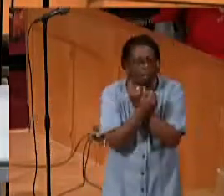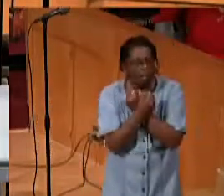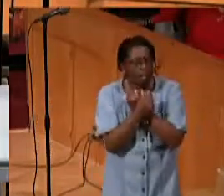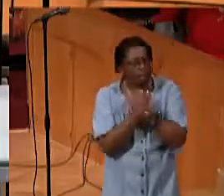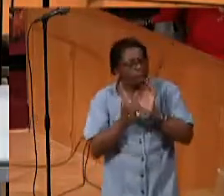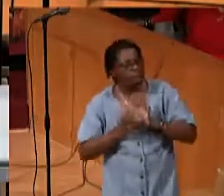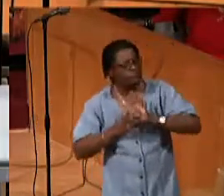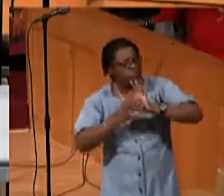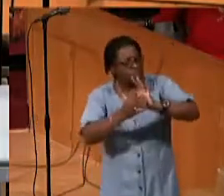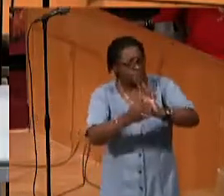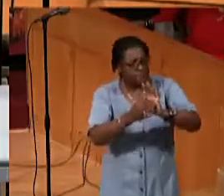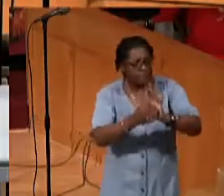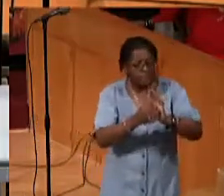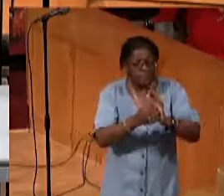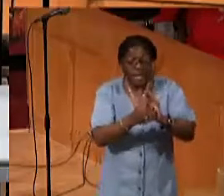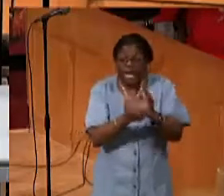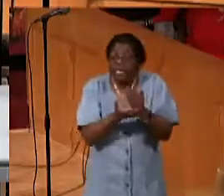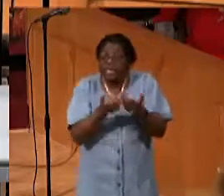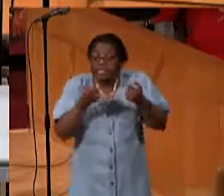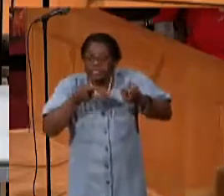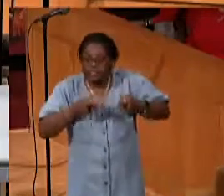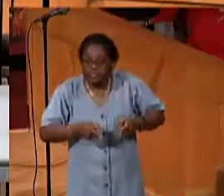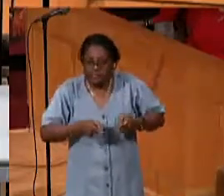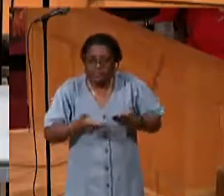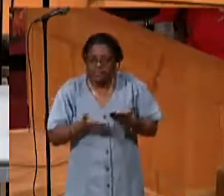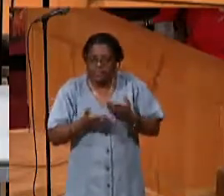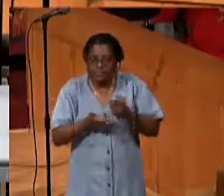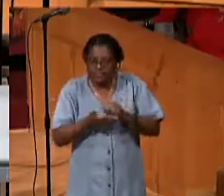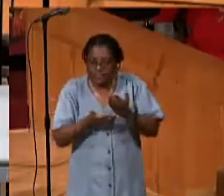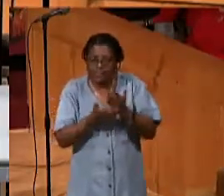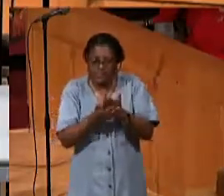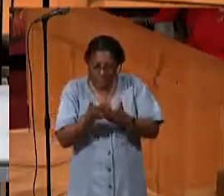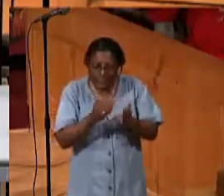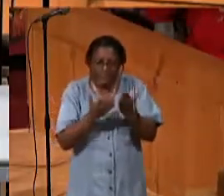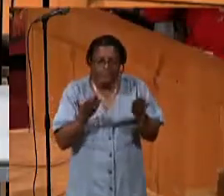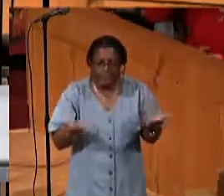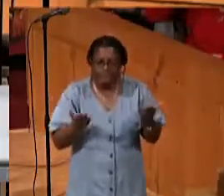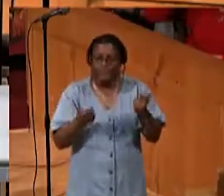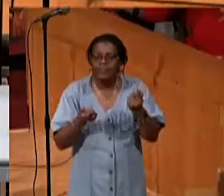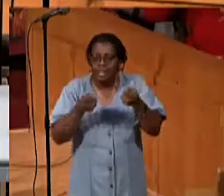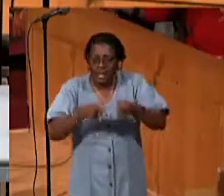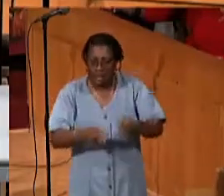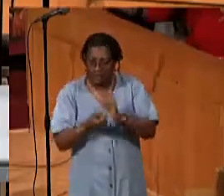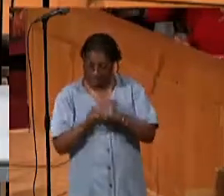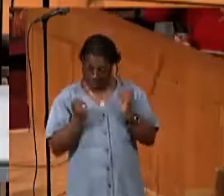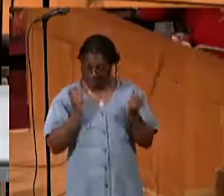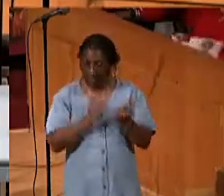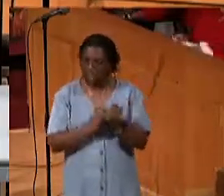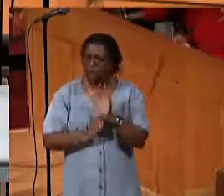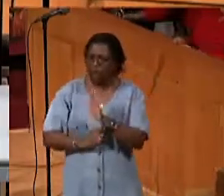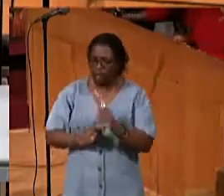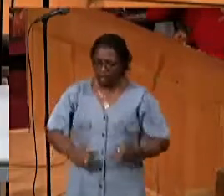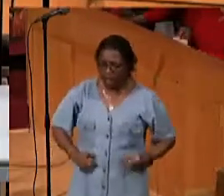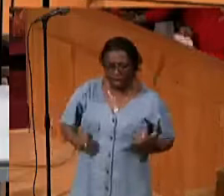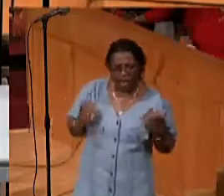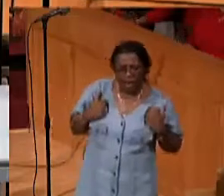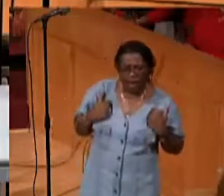her life. How many of you know that you can't change anybody else's life if your life hasn't been changed?